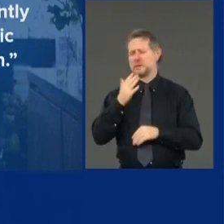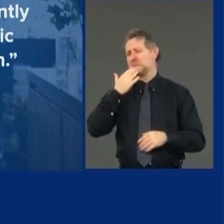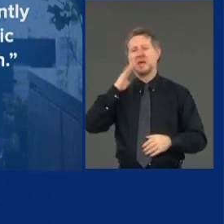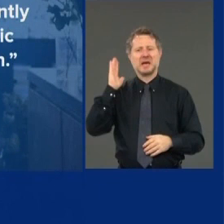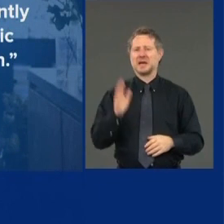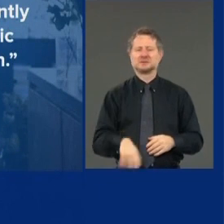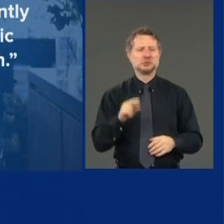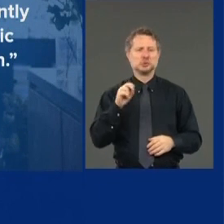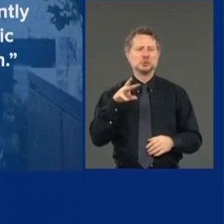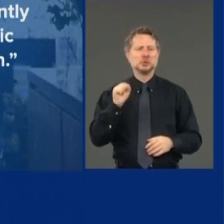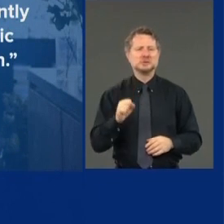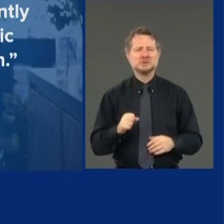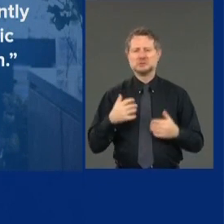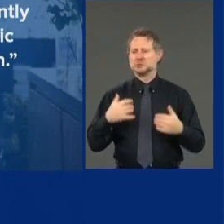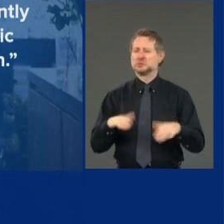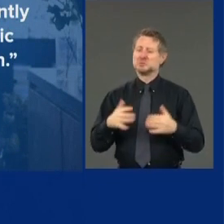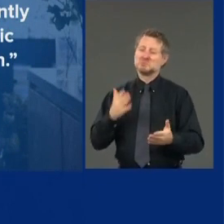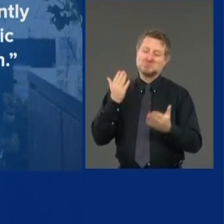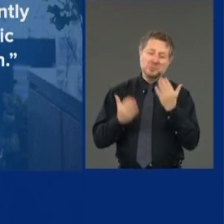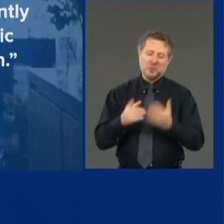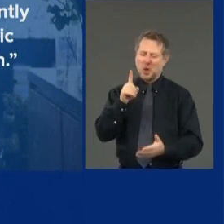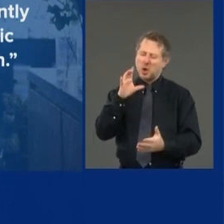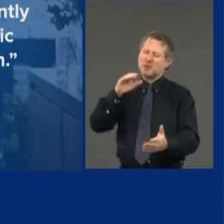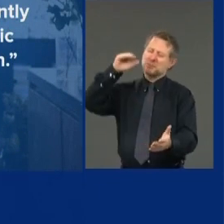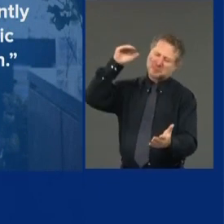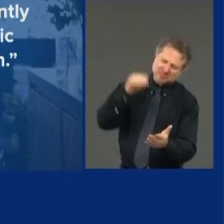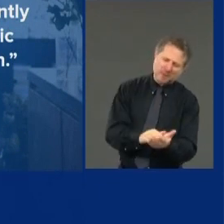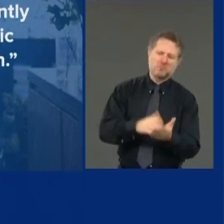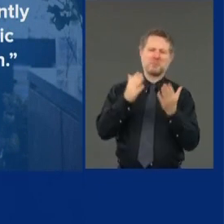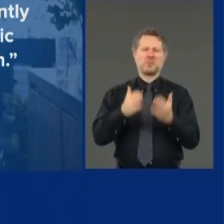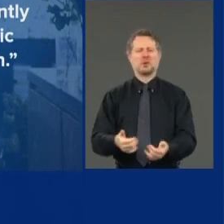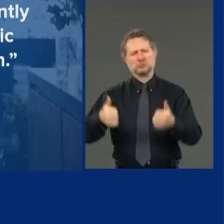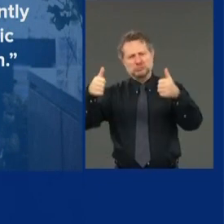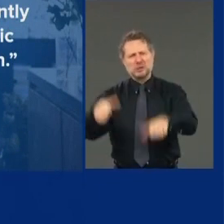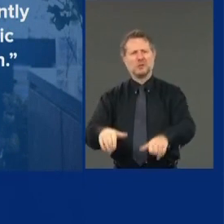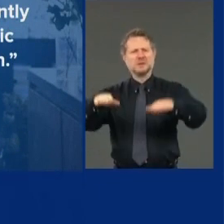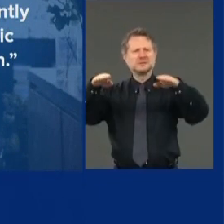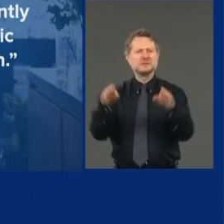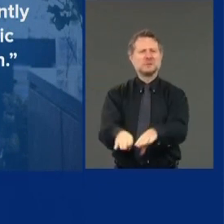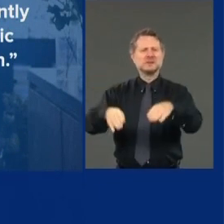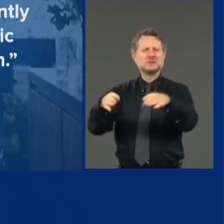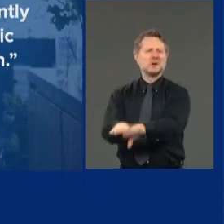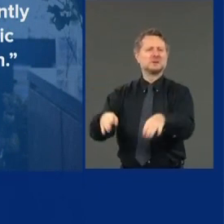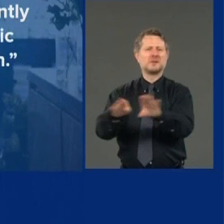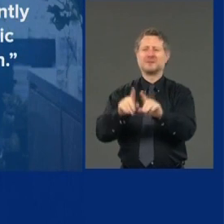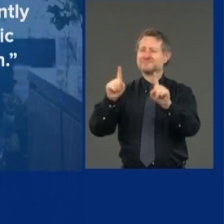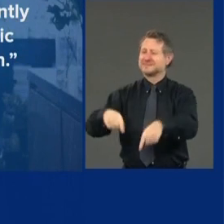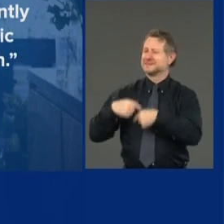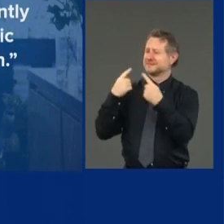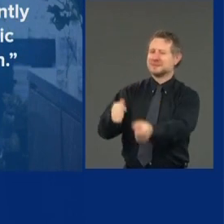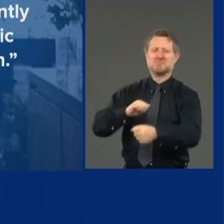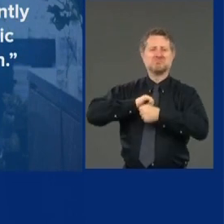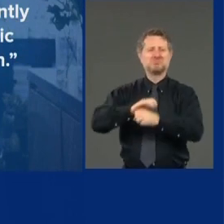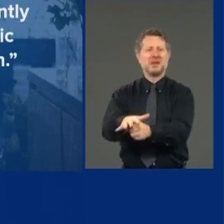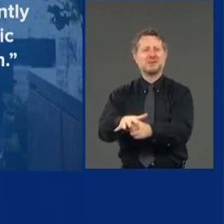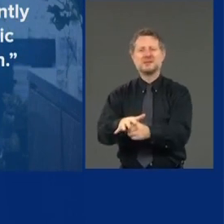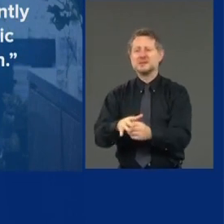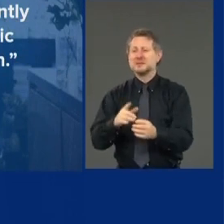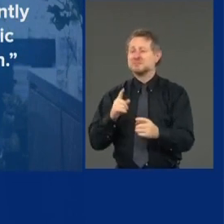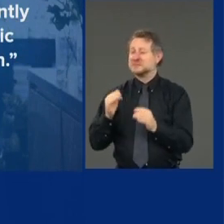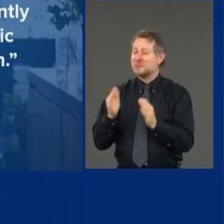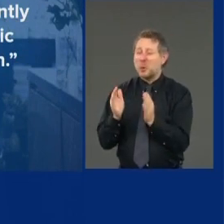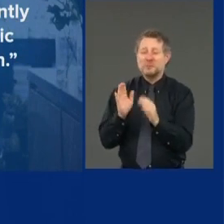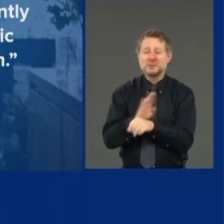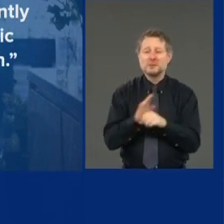than 100,000 have shut permanently since the pandemic hit. Many small businesses just don't have